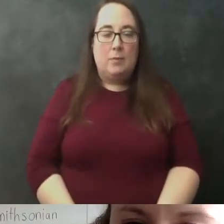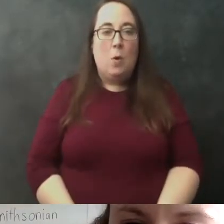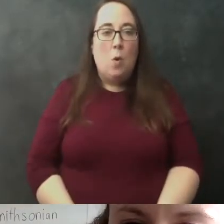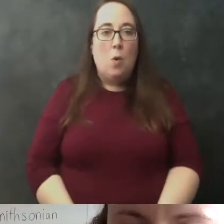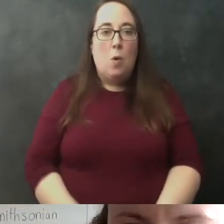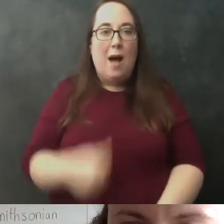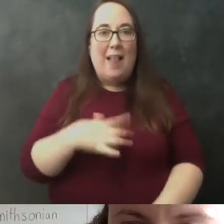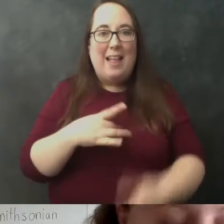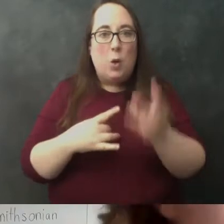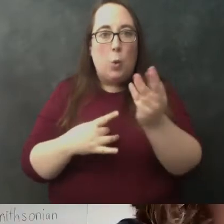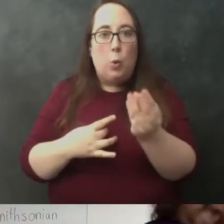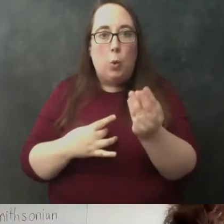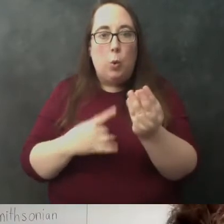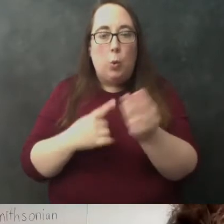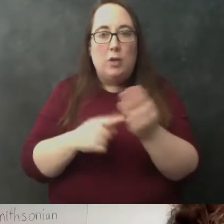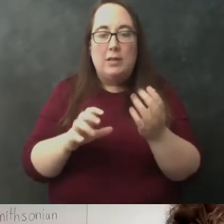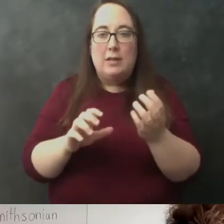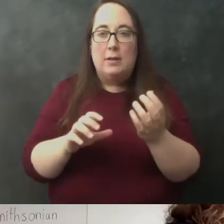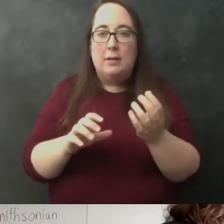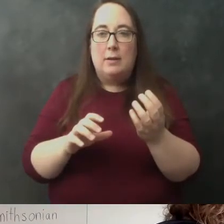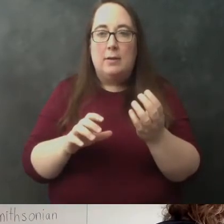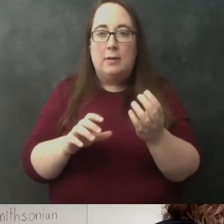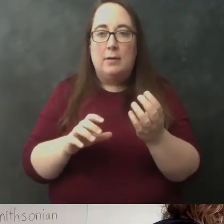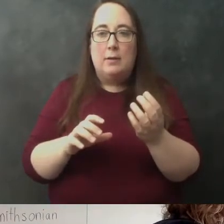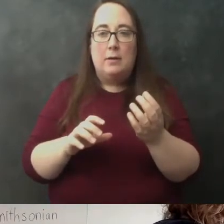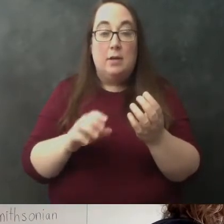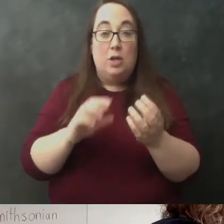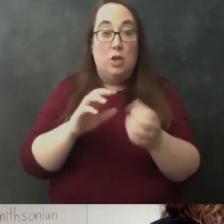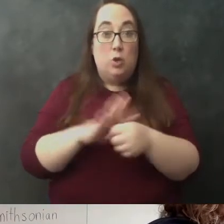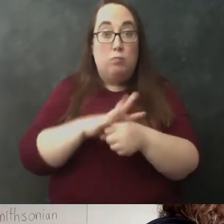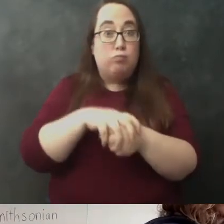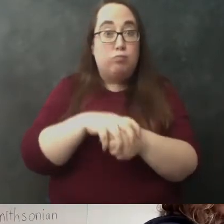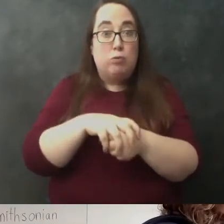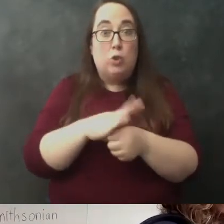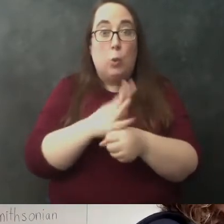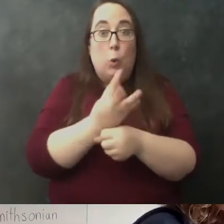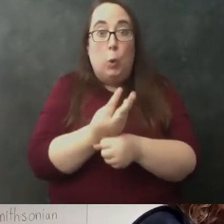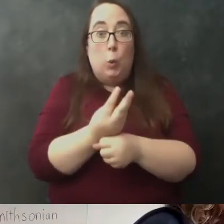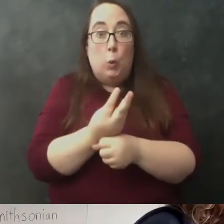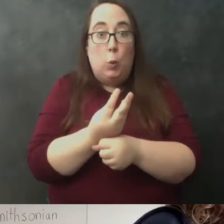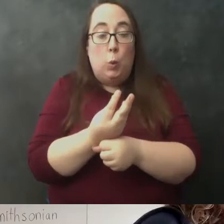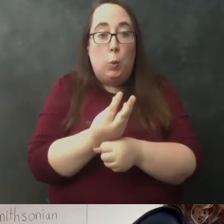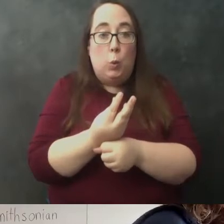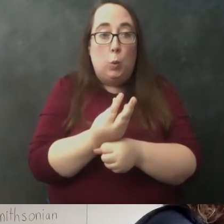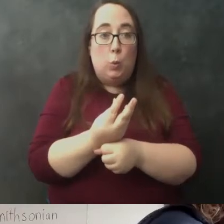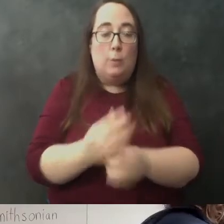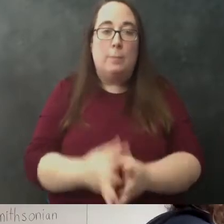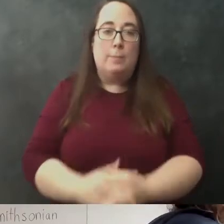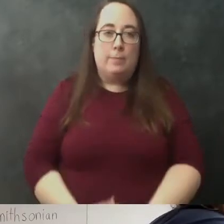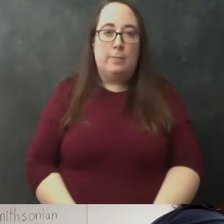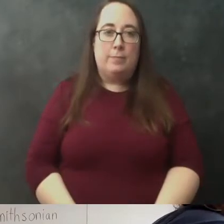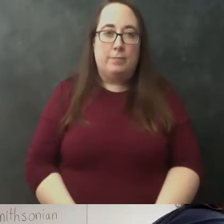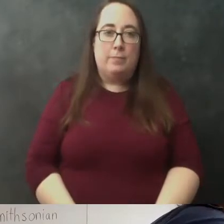funny. I like what you did. So what you did, instead of moving it around, you kind of made it like a cone. I did make it like a